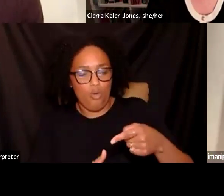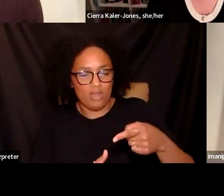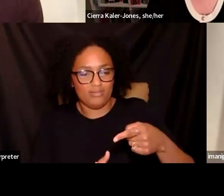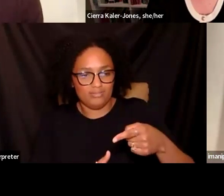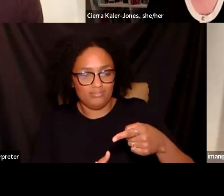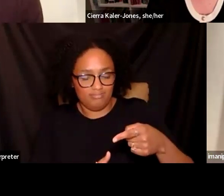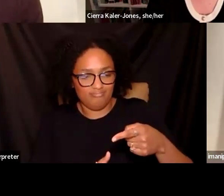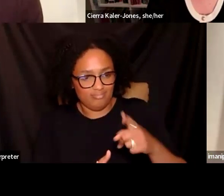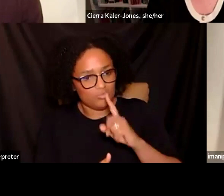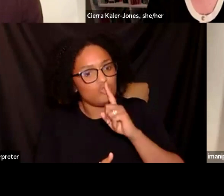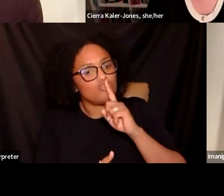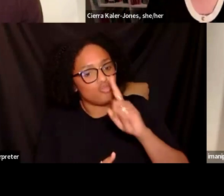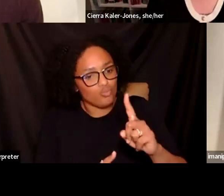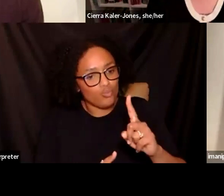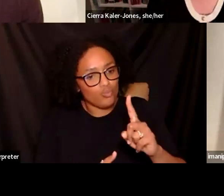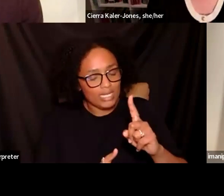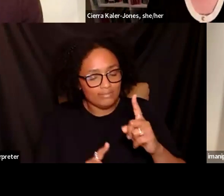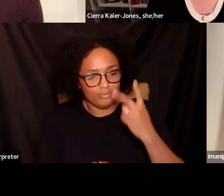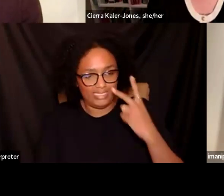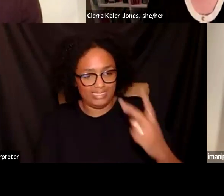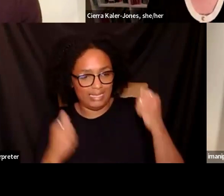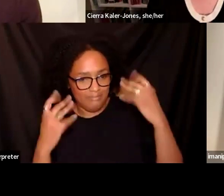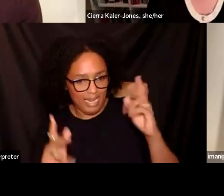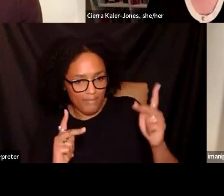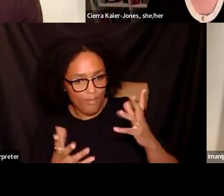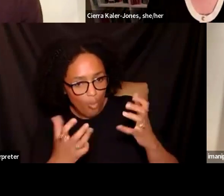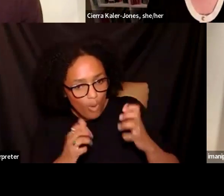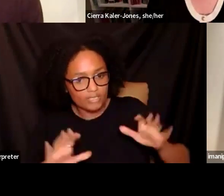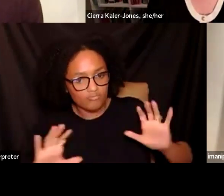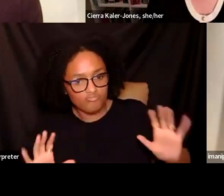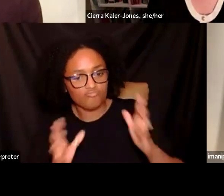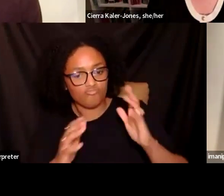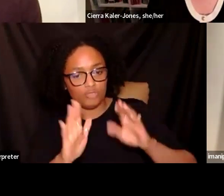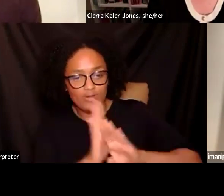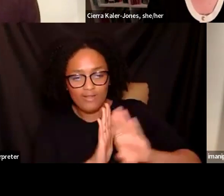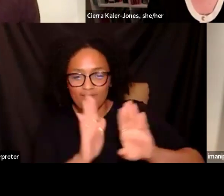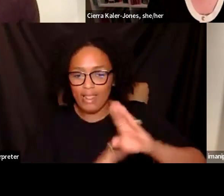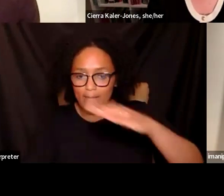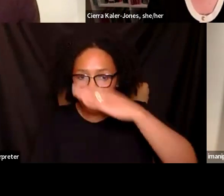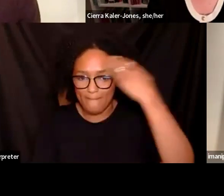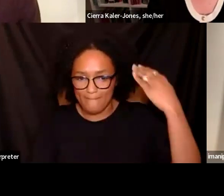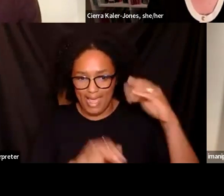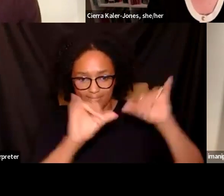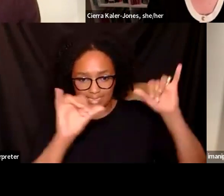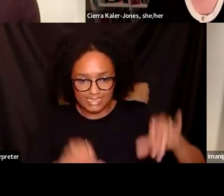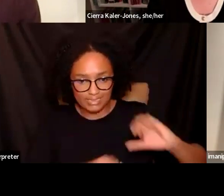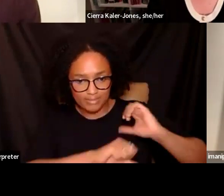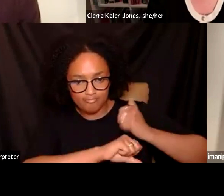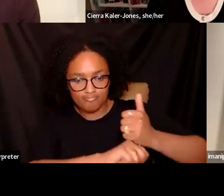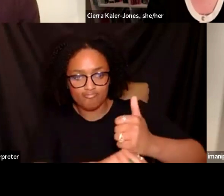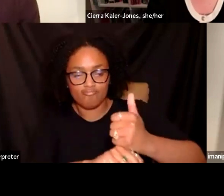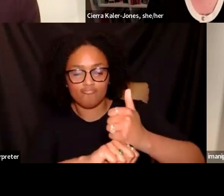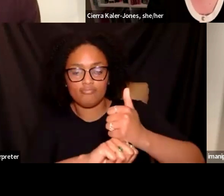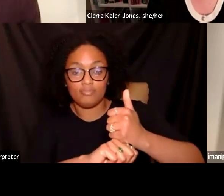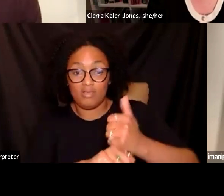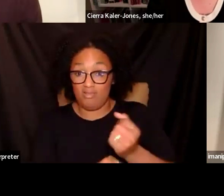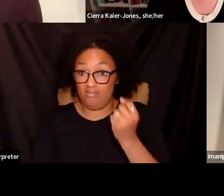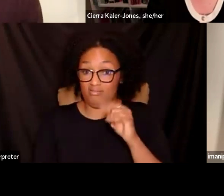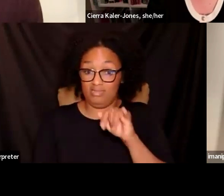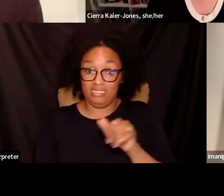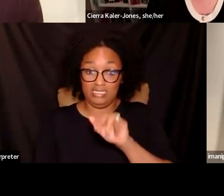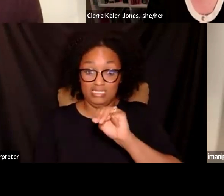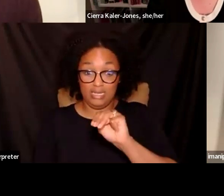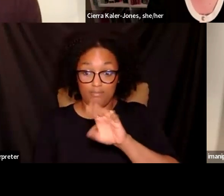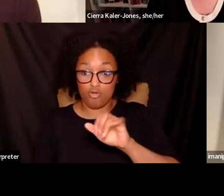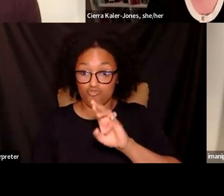build Black institutions. And at the same, so not, in many ways, not dissuaded by Jim Crow, but actually